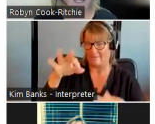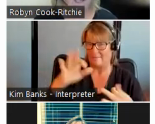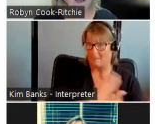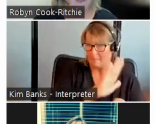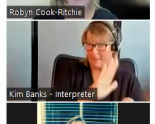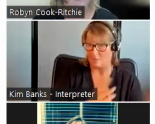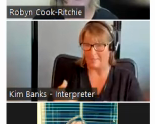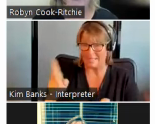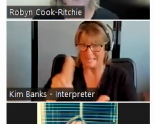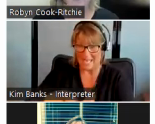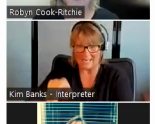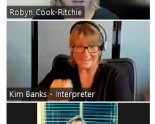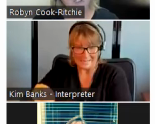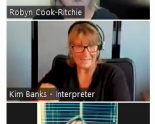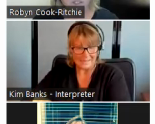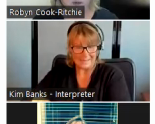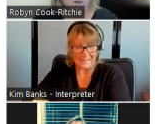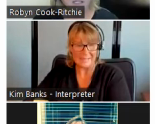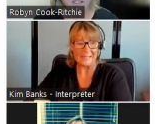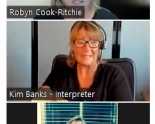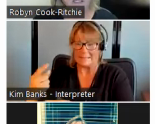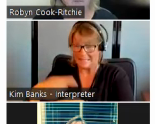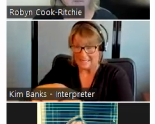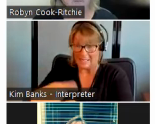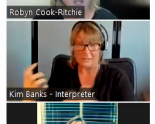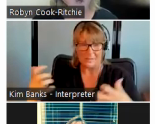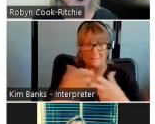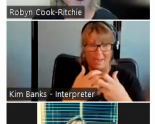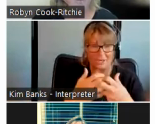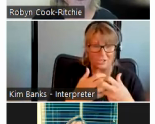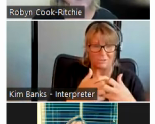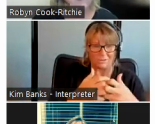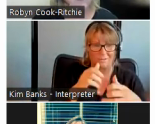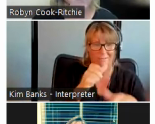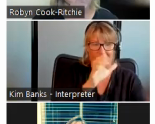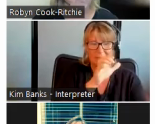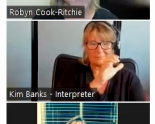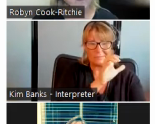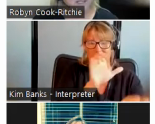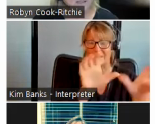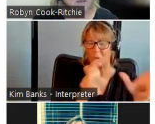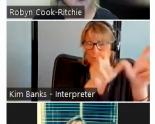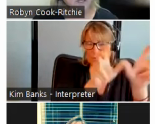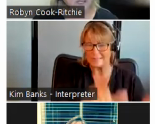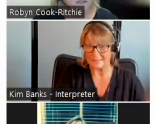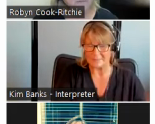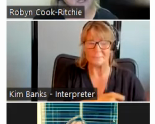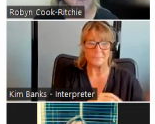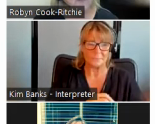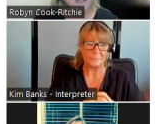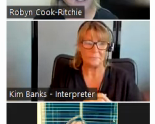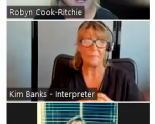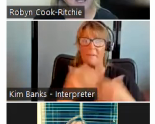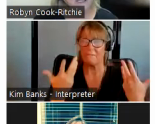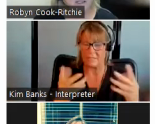and dating that. That should match what you have in the system. Once you put the plan summary in, you